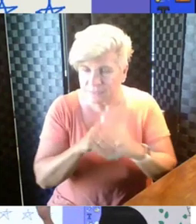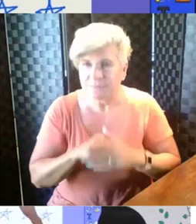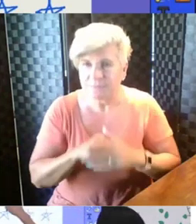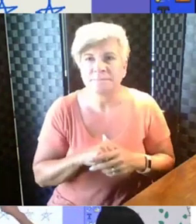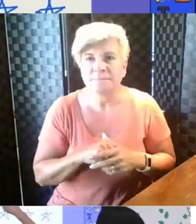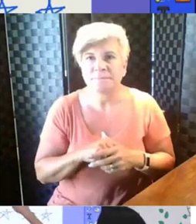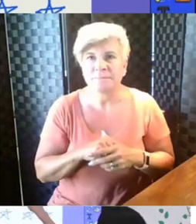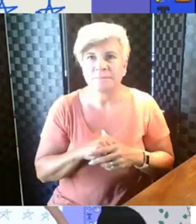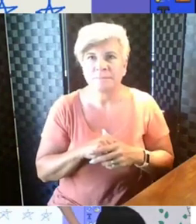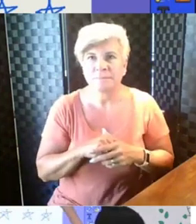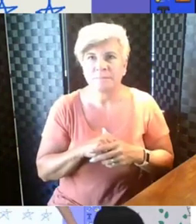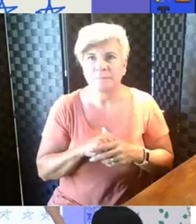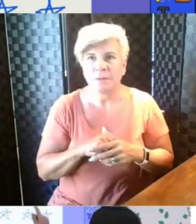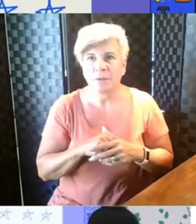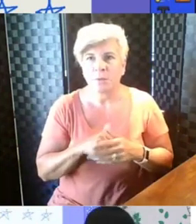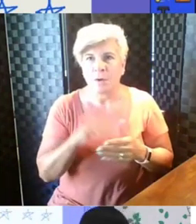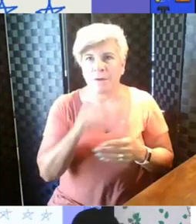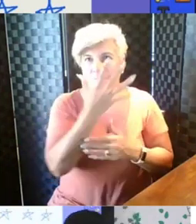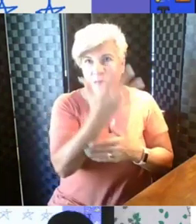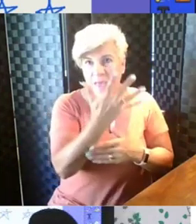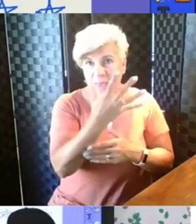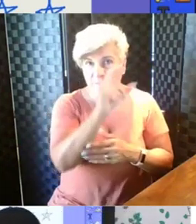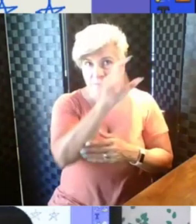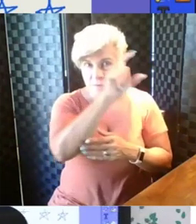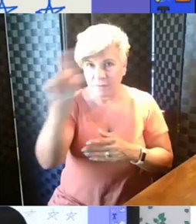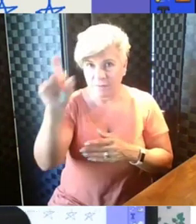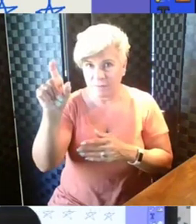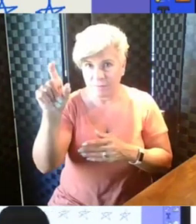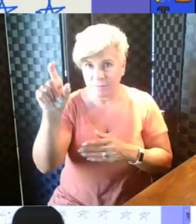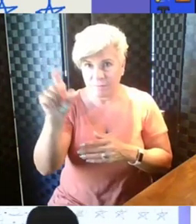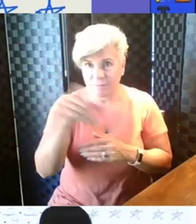our rows, this would be a row of 5